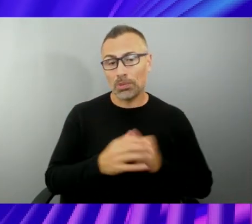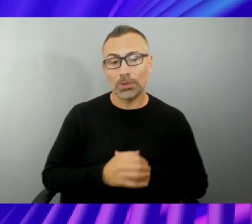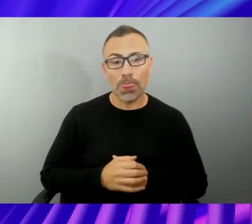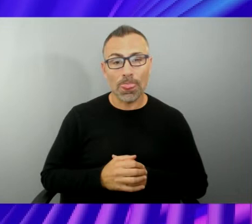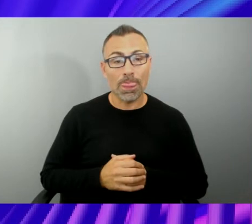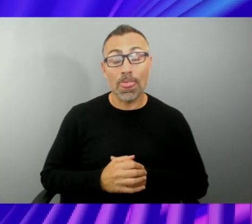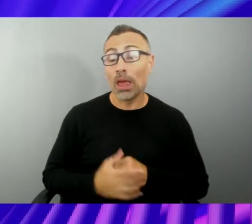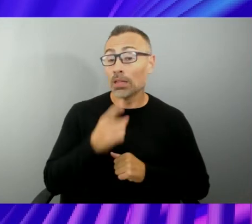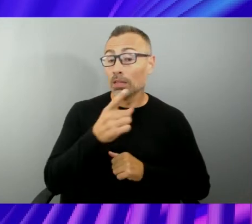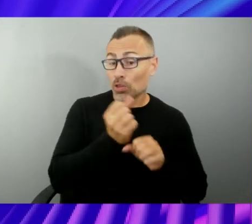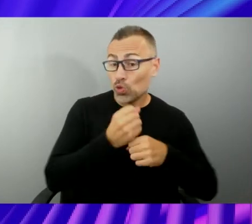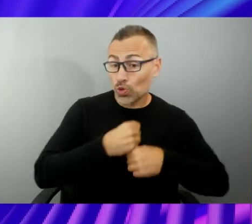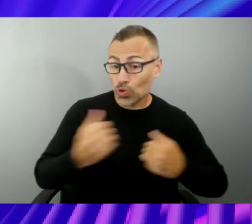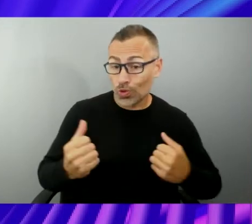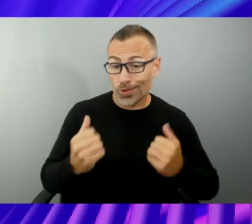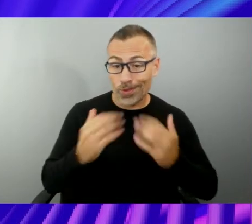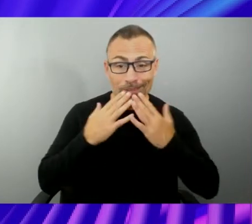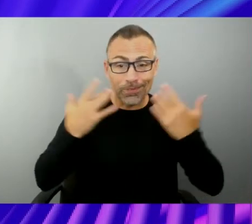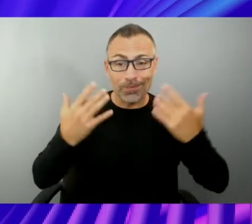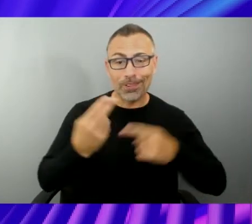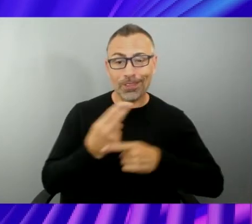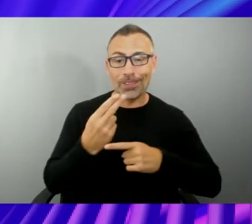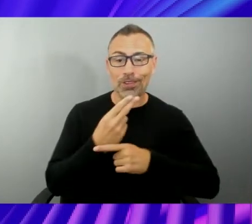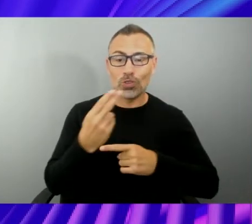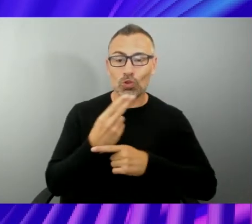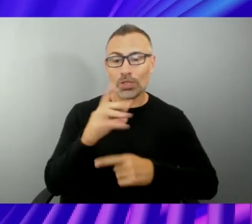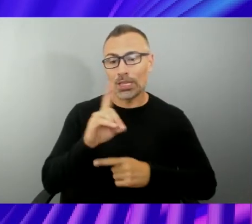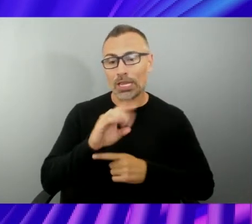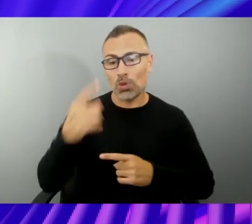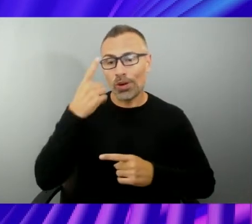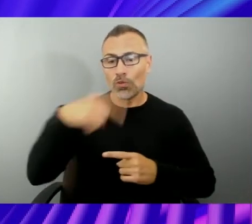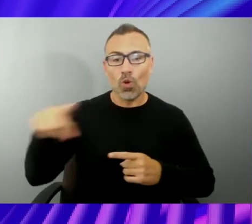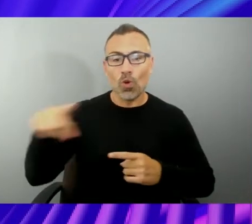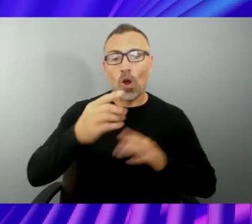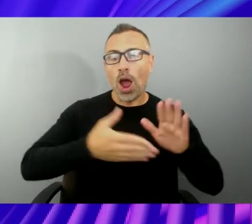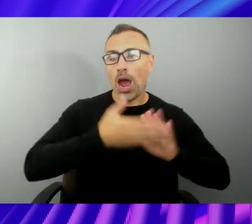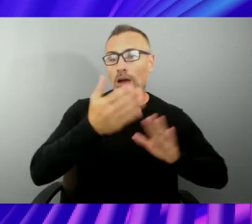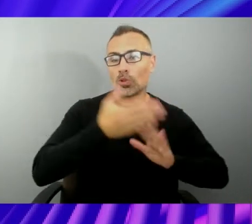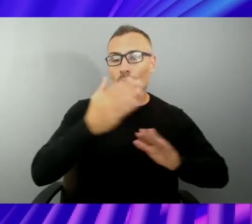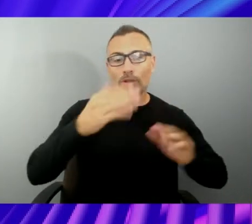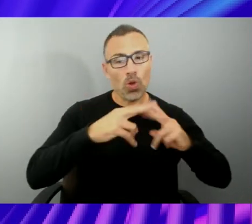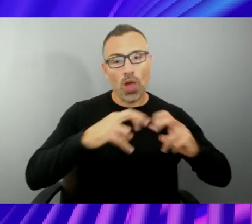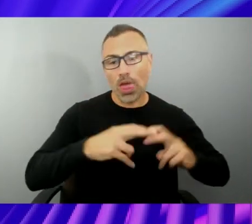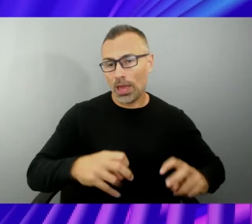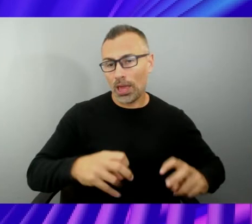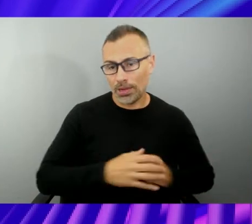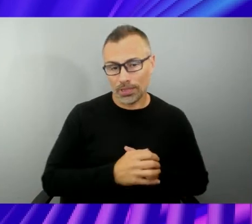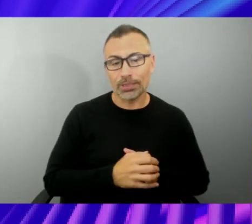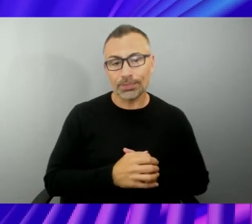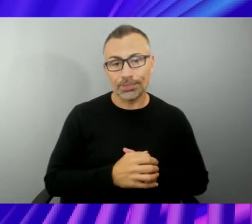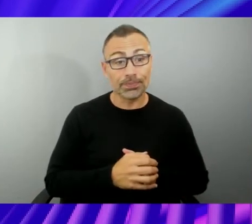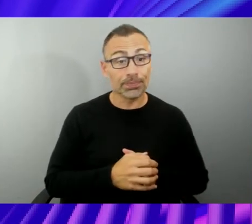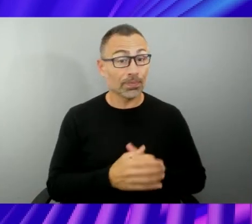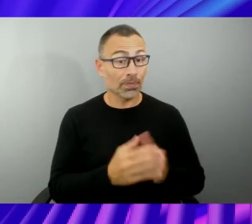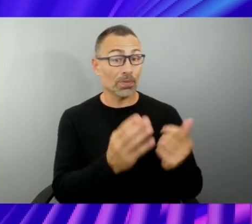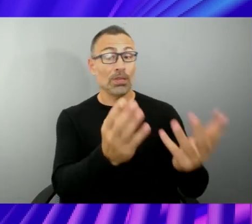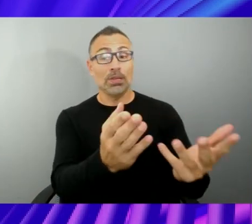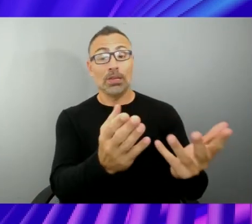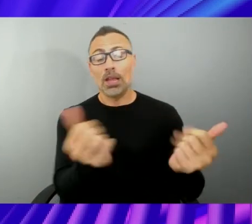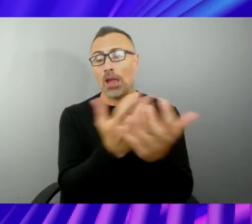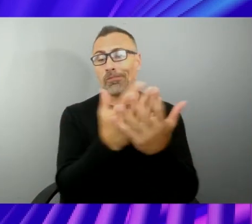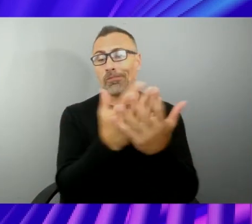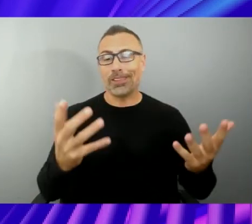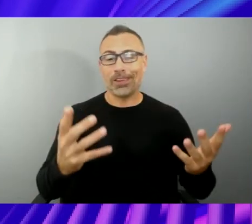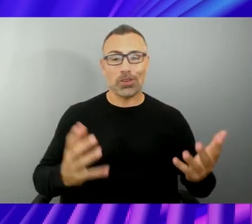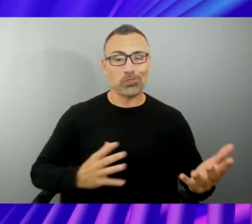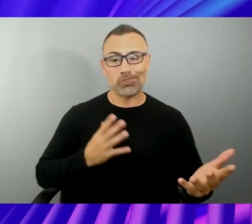user-friendly dashboard for your operational analytics. Because if you look at it here, it's a very nicely sliced and diced your data where